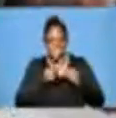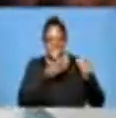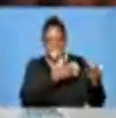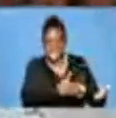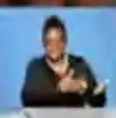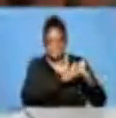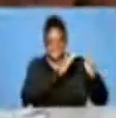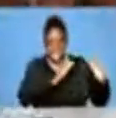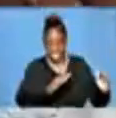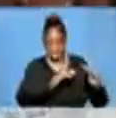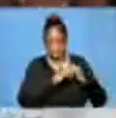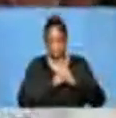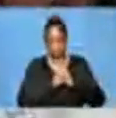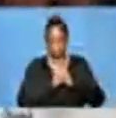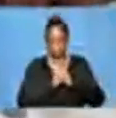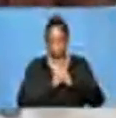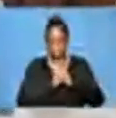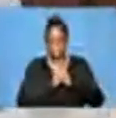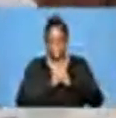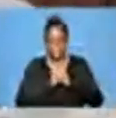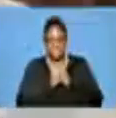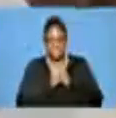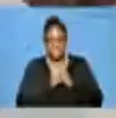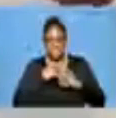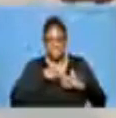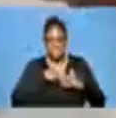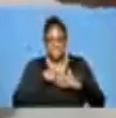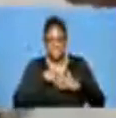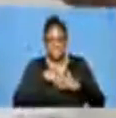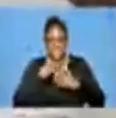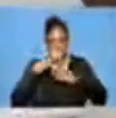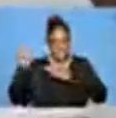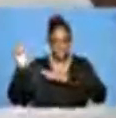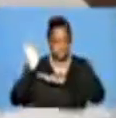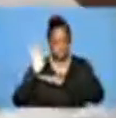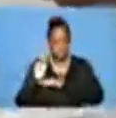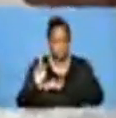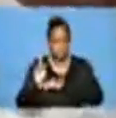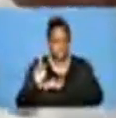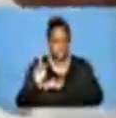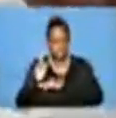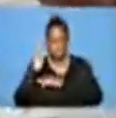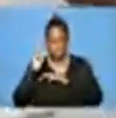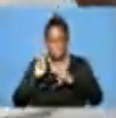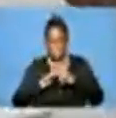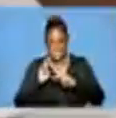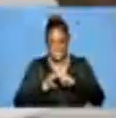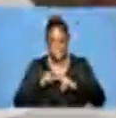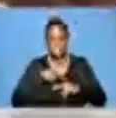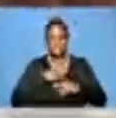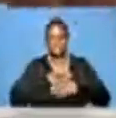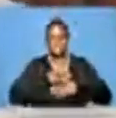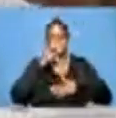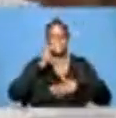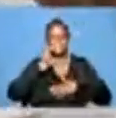in the house. Then I just go on to Freeport. It was one more seat, and I say, I have to go on,